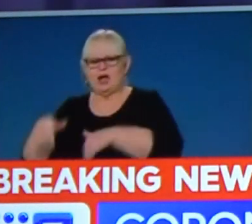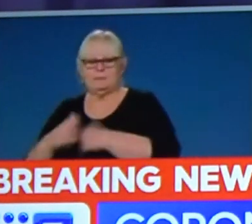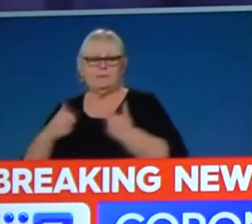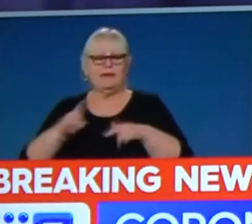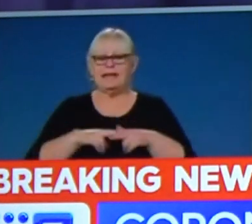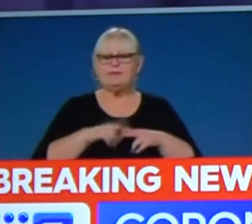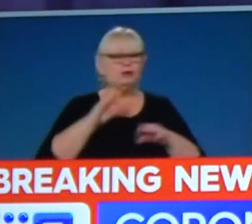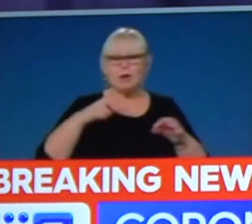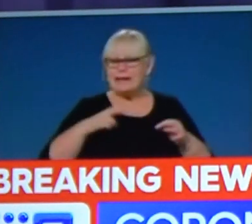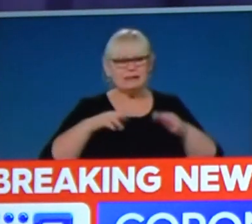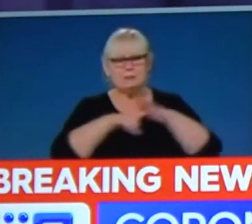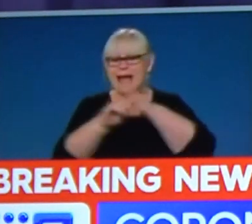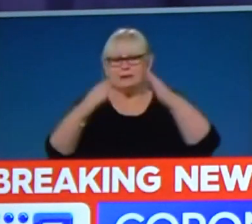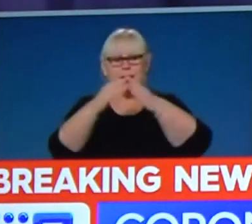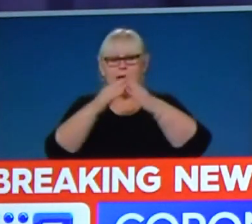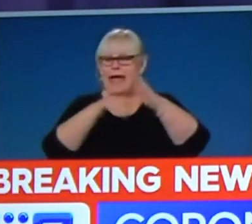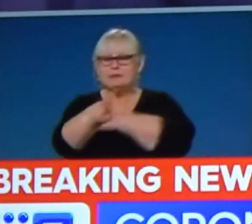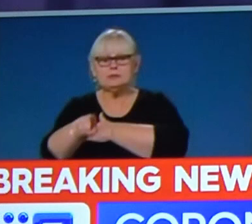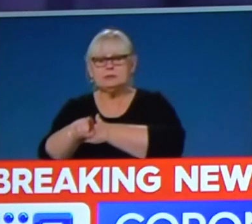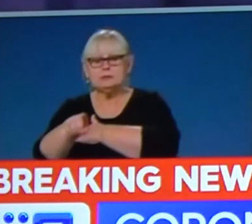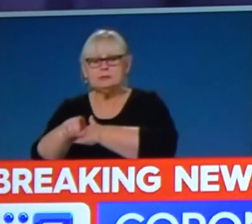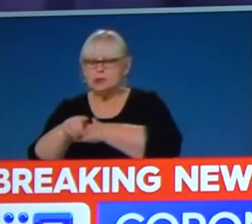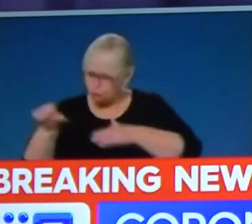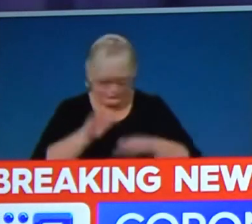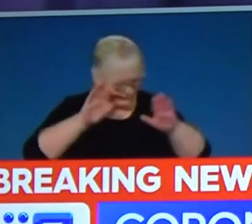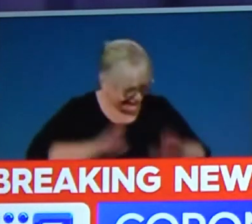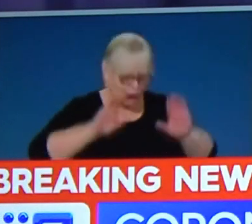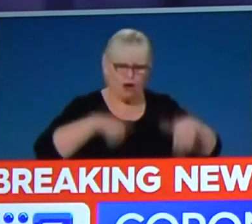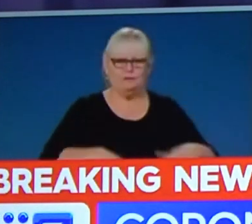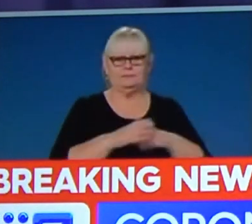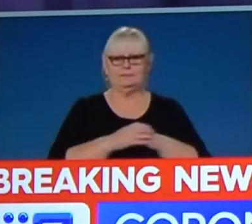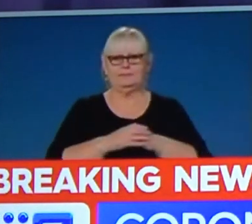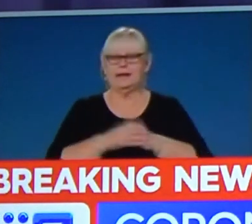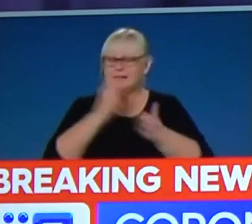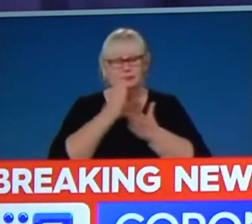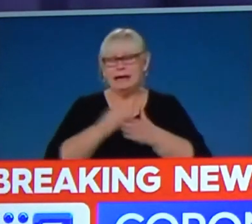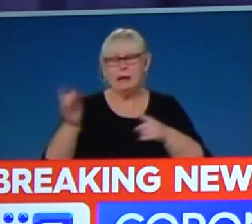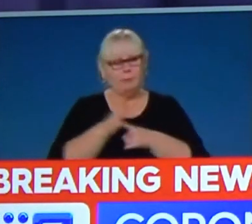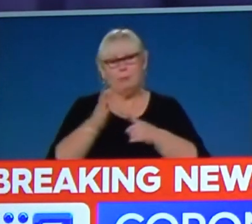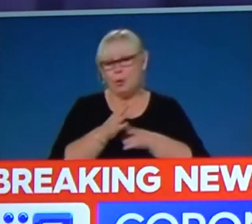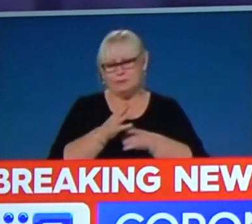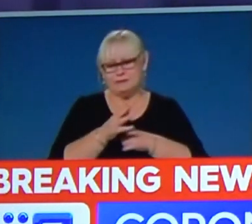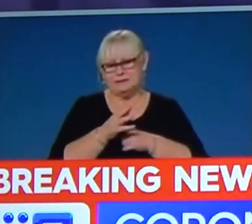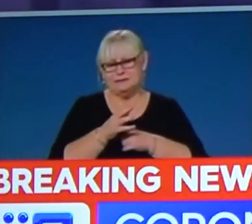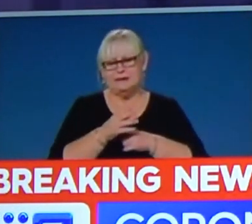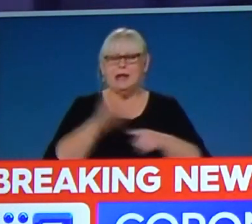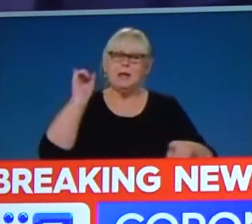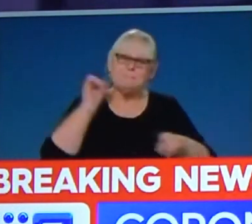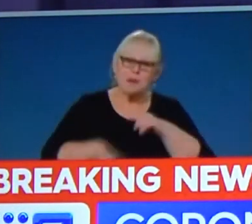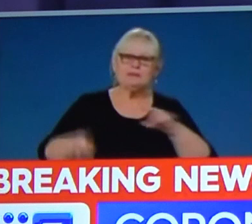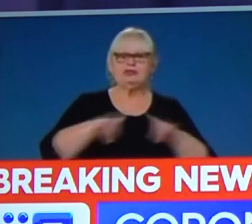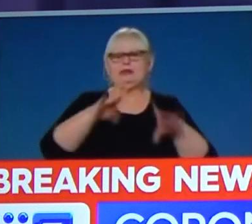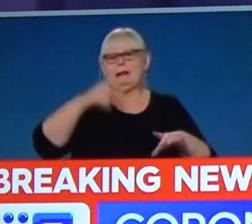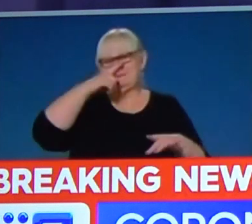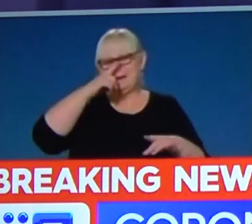doesn't need to be out of their home should be in the home. This is radical. And the vast majority of